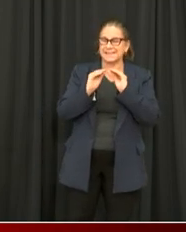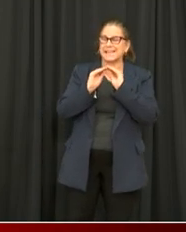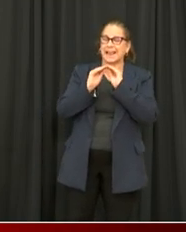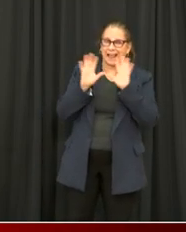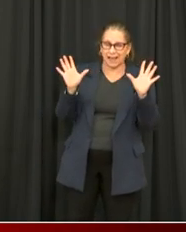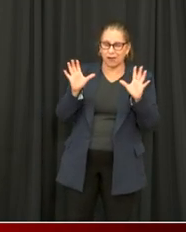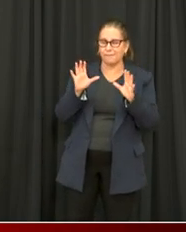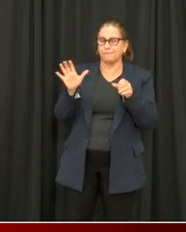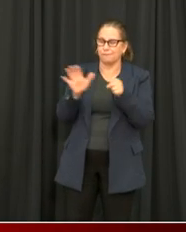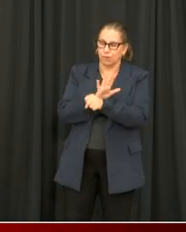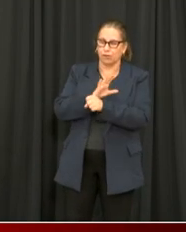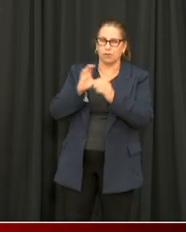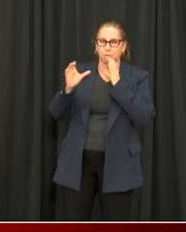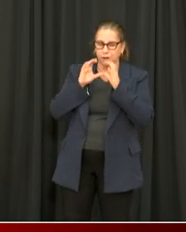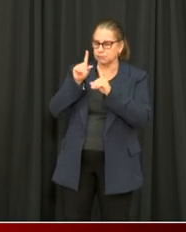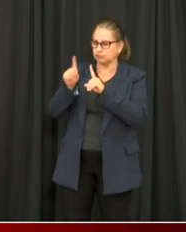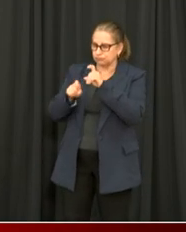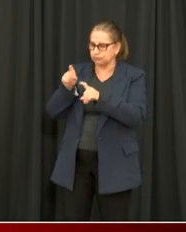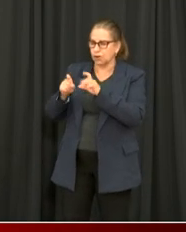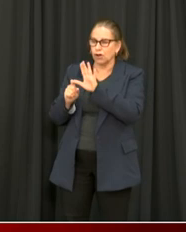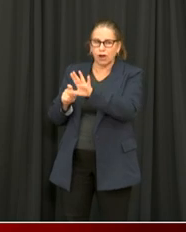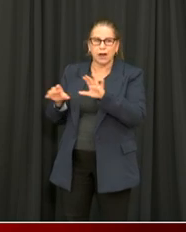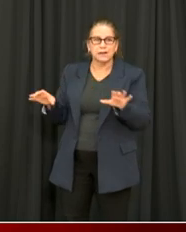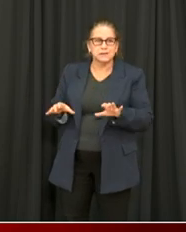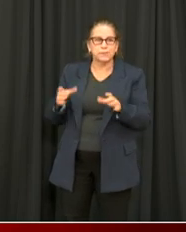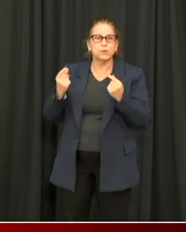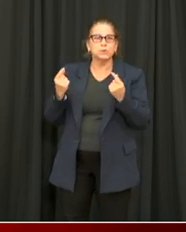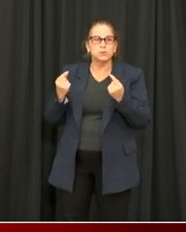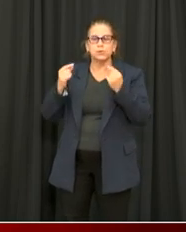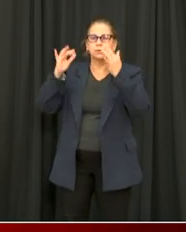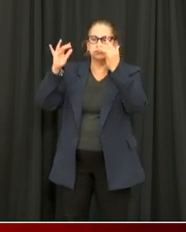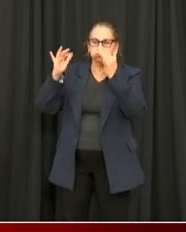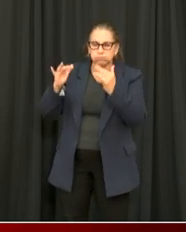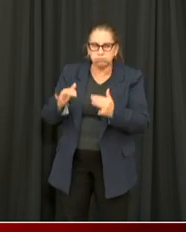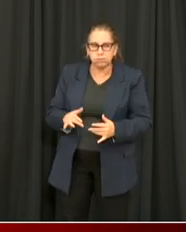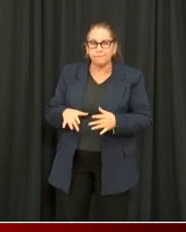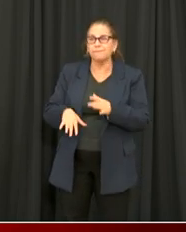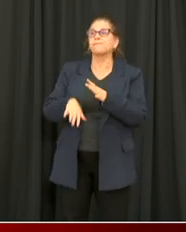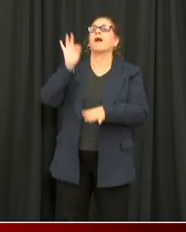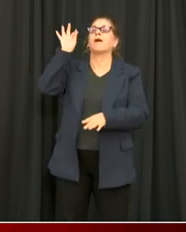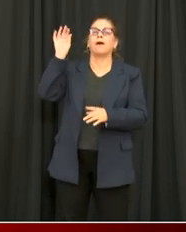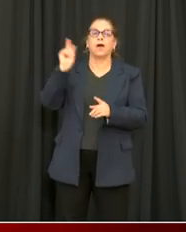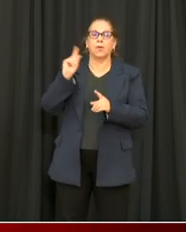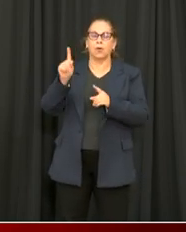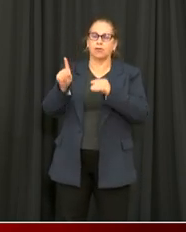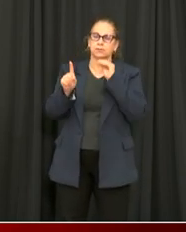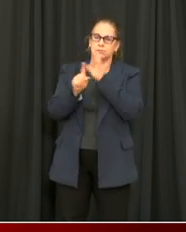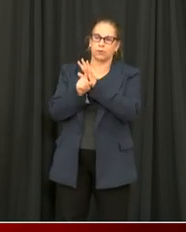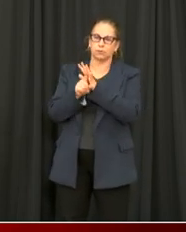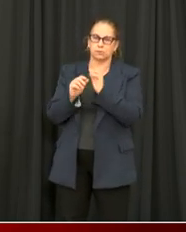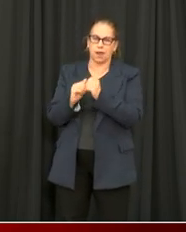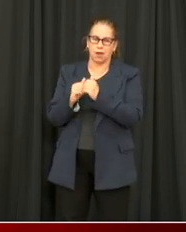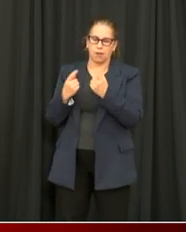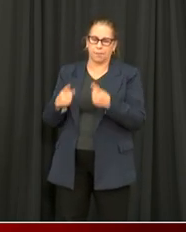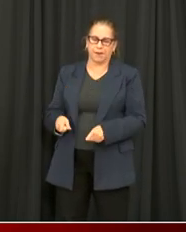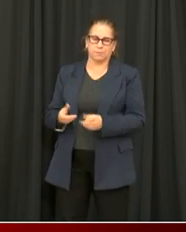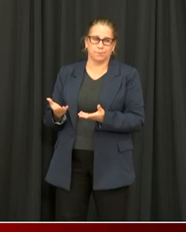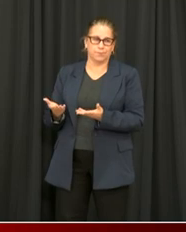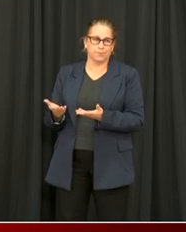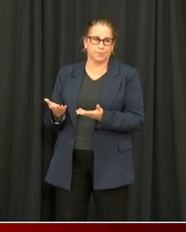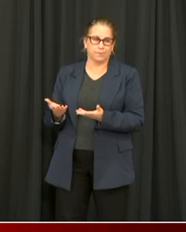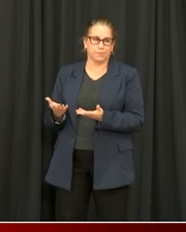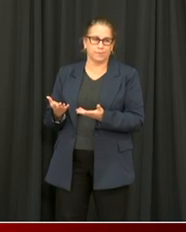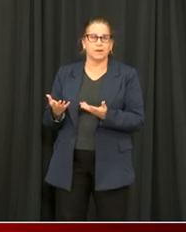in so we can identify sources of exposure and limit that exposure from other people so that we can really do a